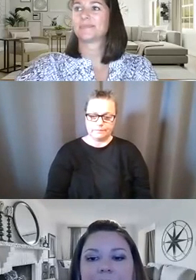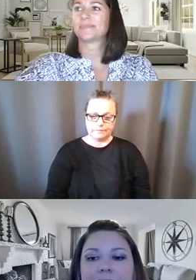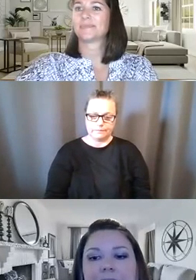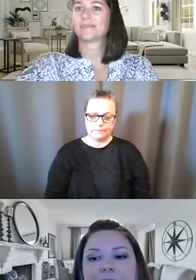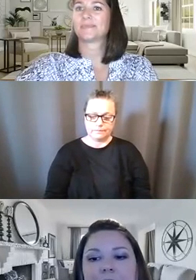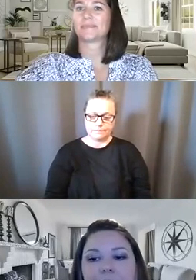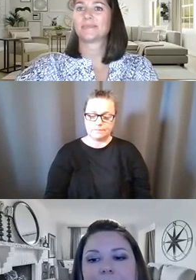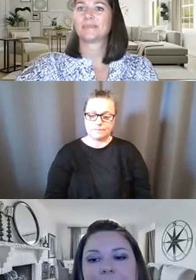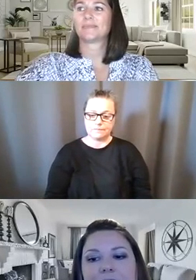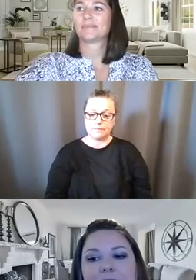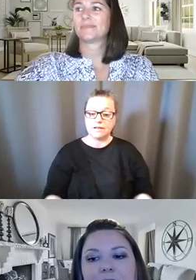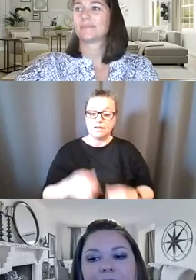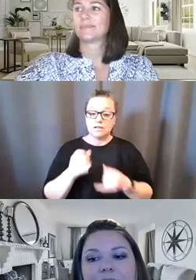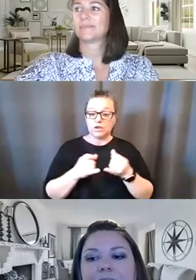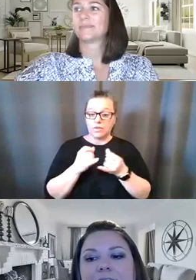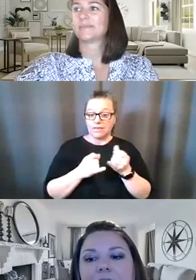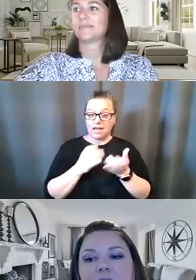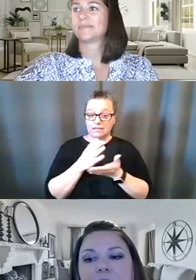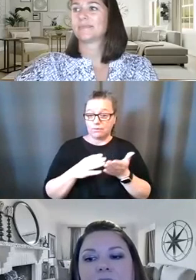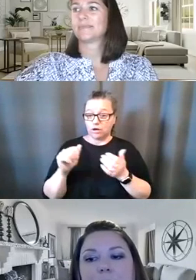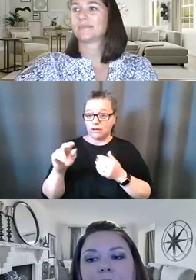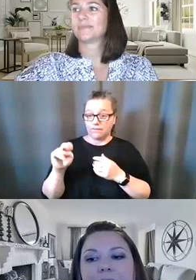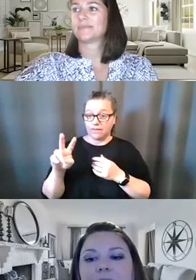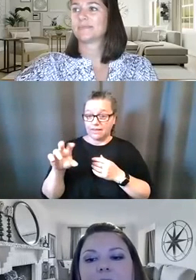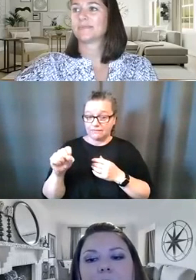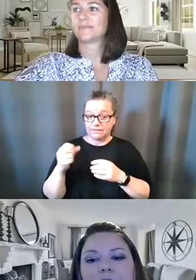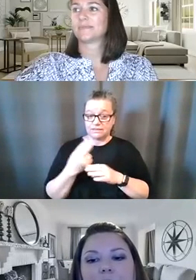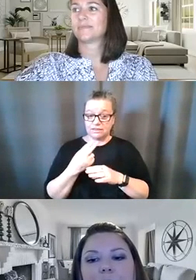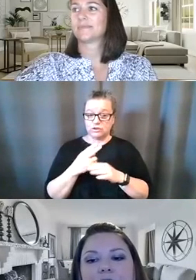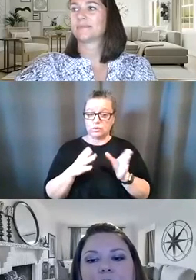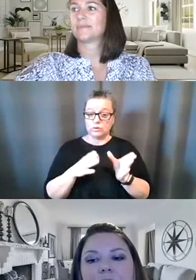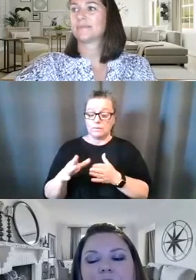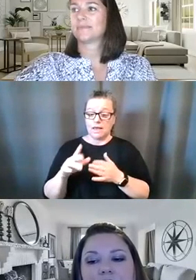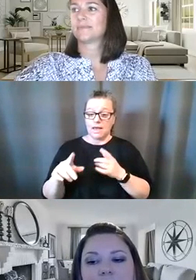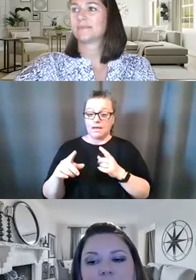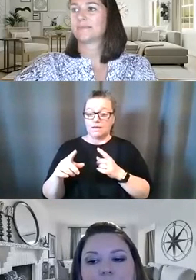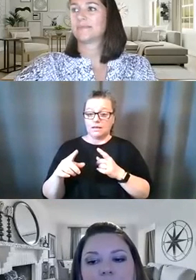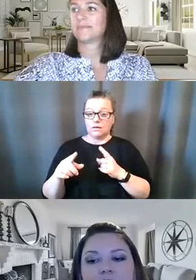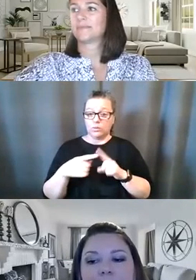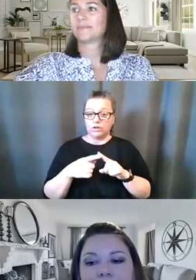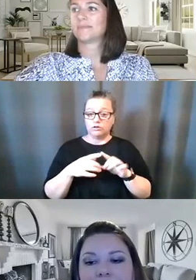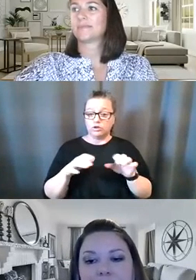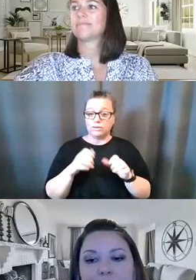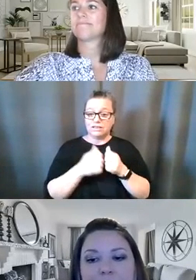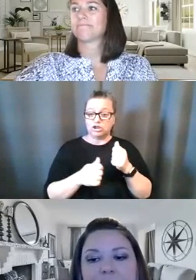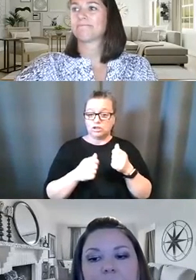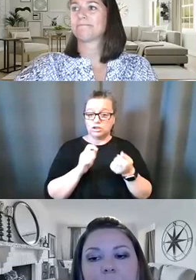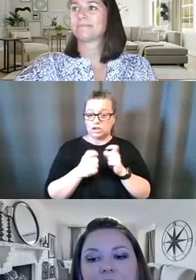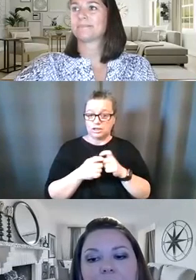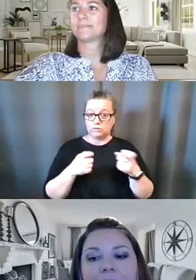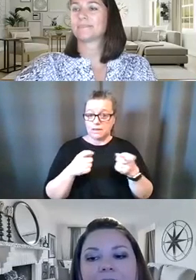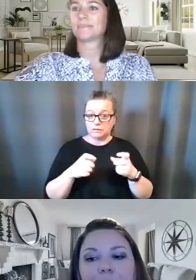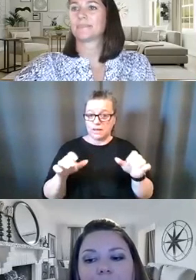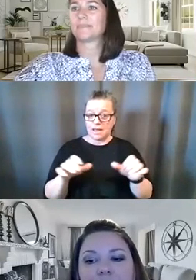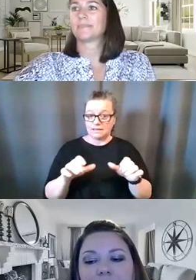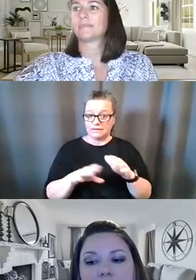All right, the last piece of the canvas is used to plan when you would do each change management activity based on where